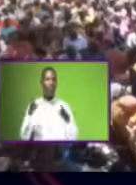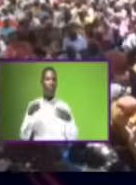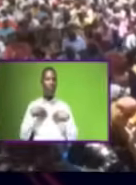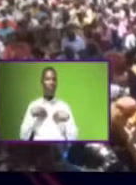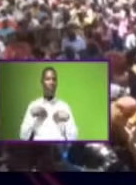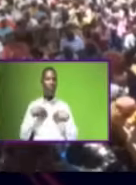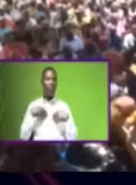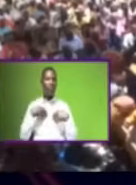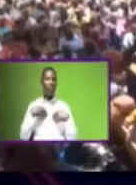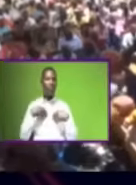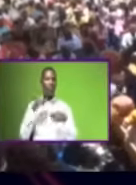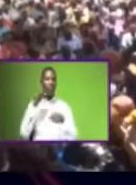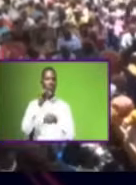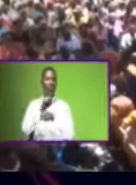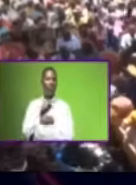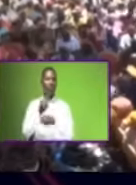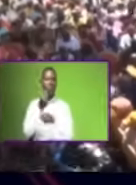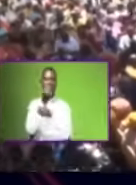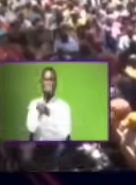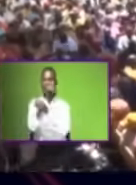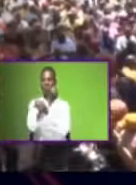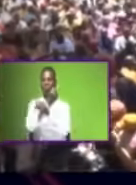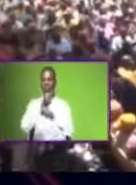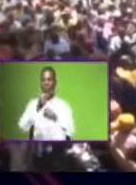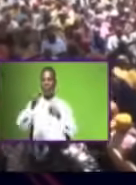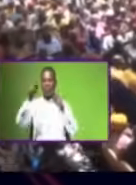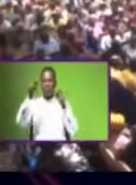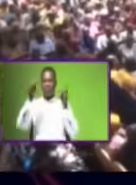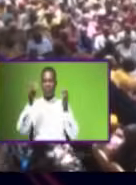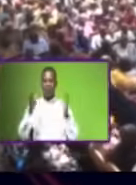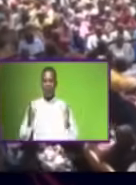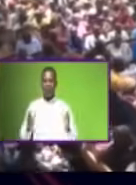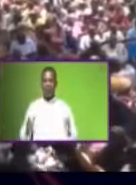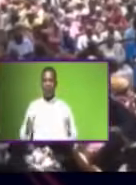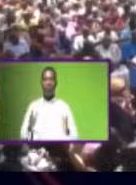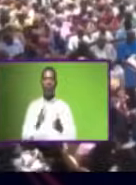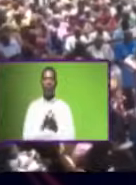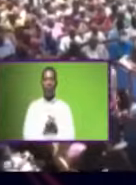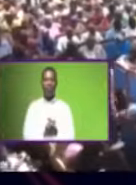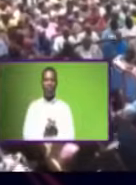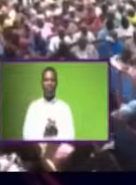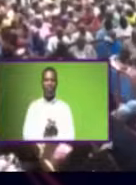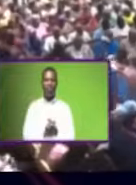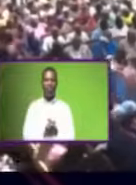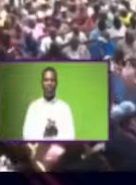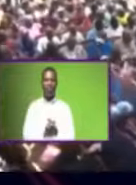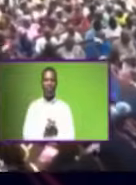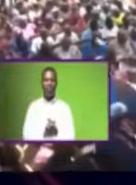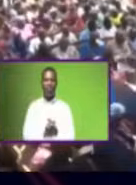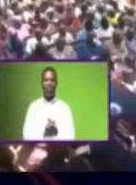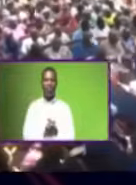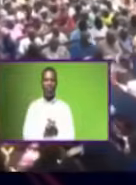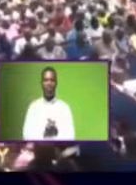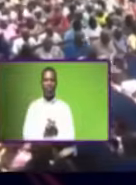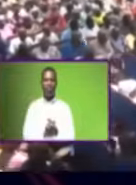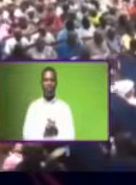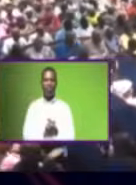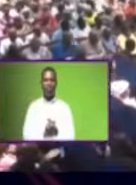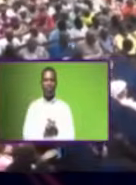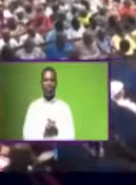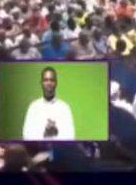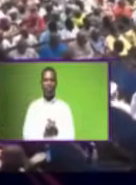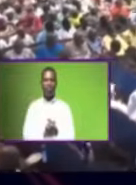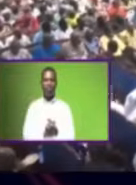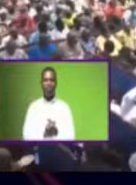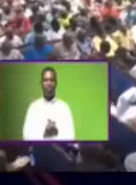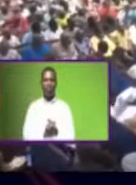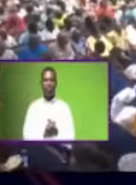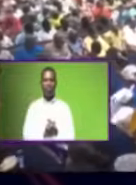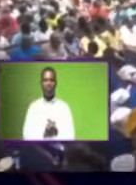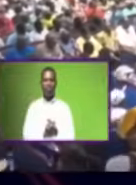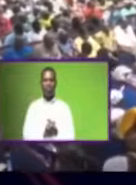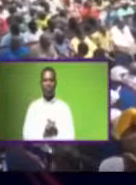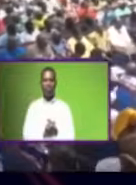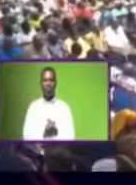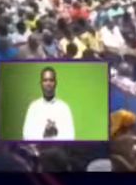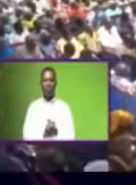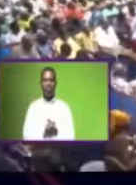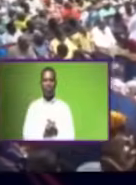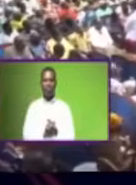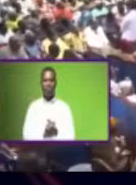to now are waiting for the coming of the Messiah. And because of that, they are not willing to embrace and accept the works of